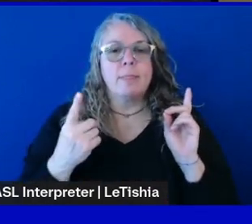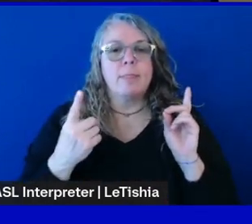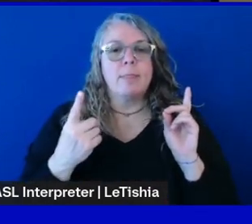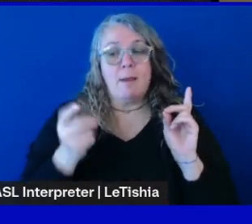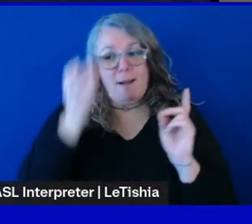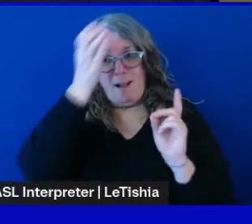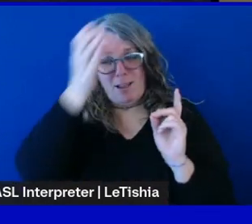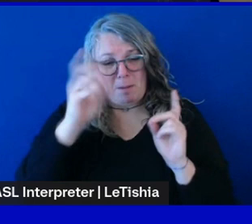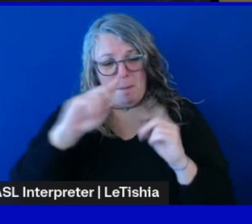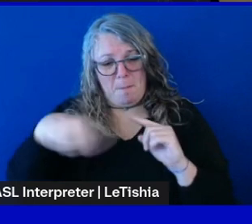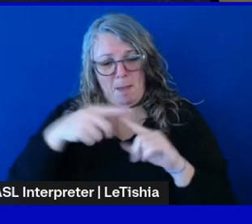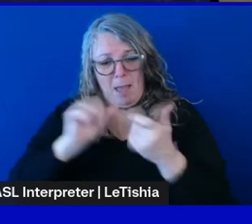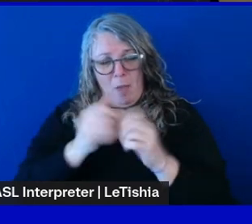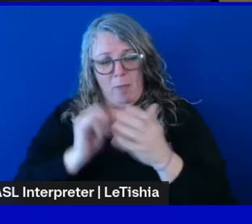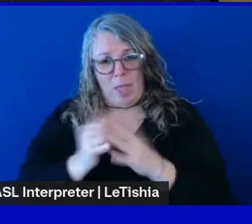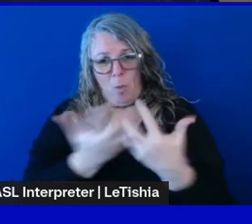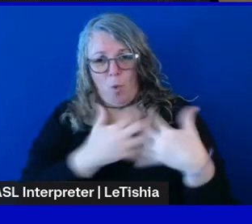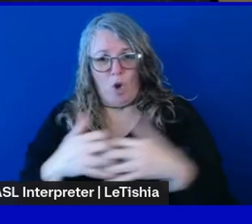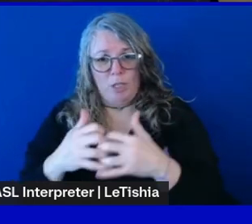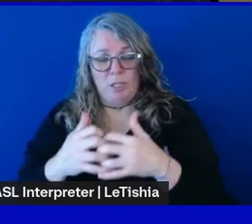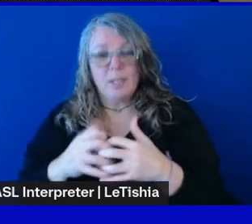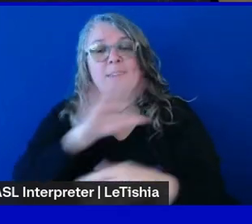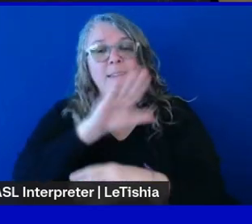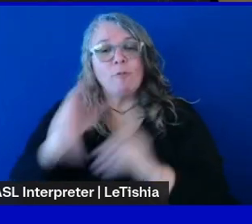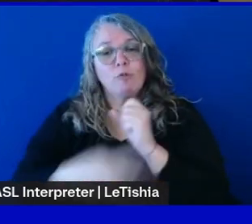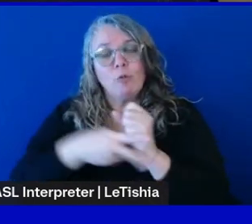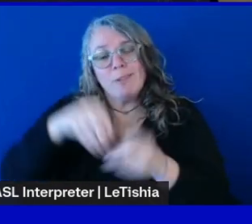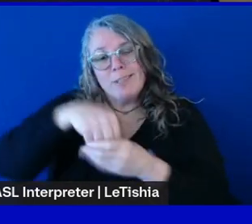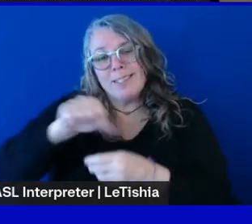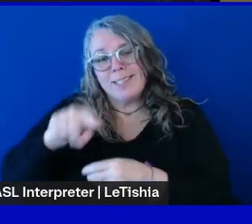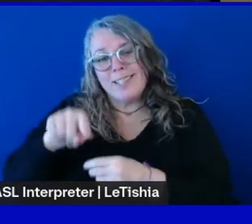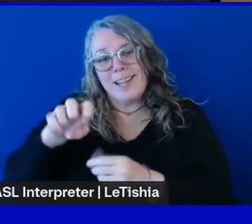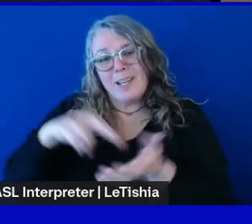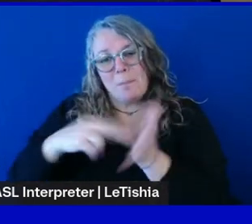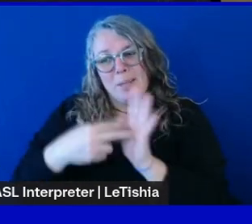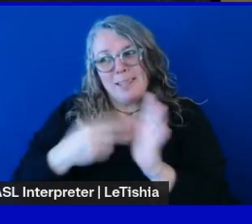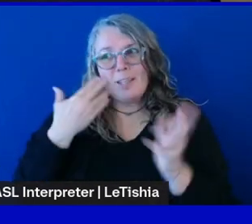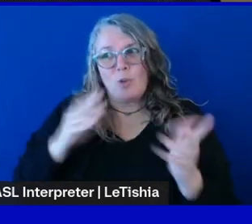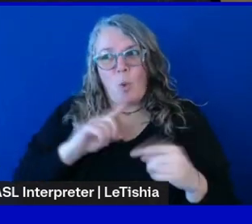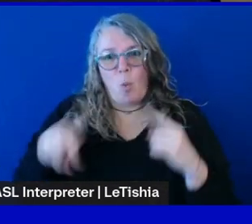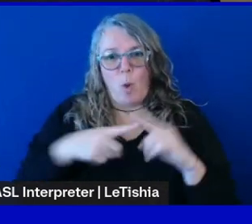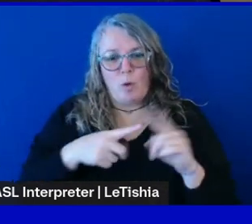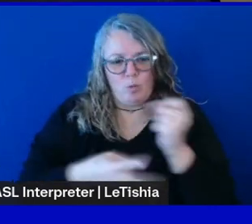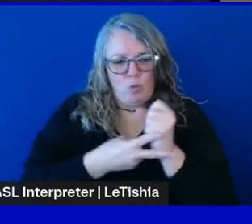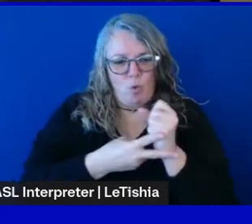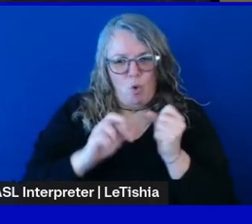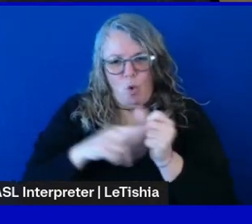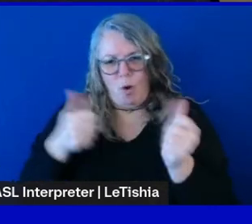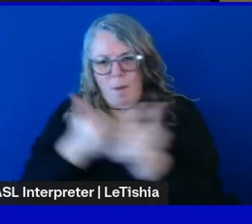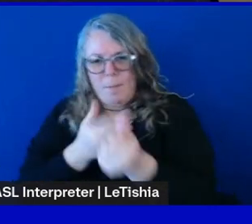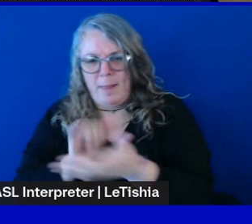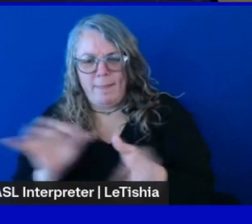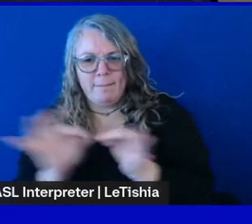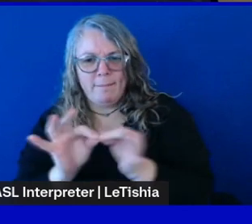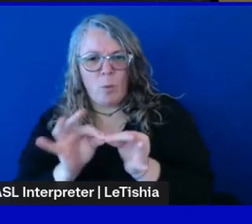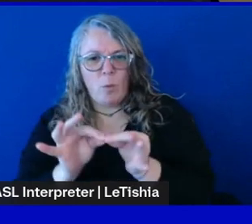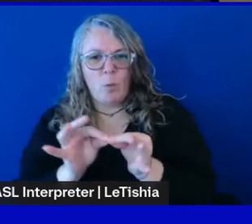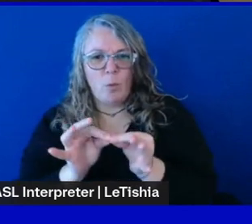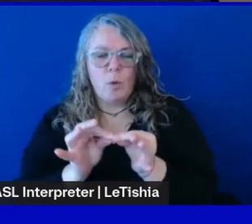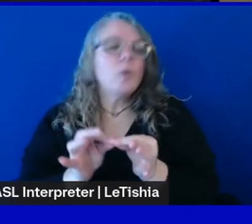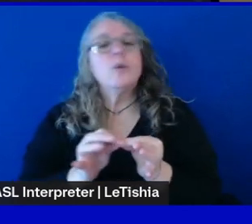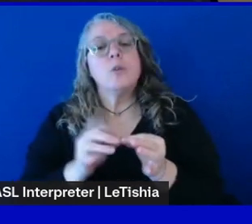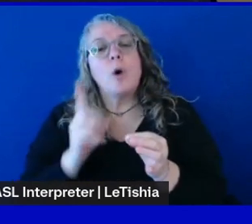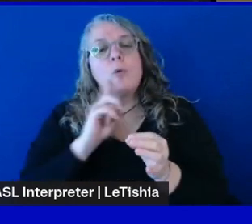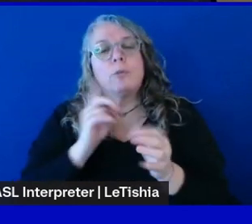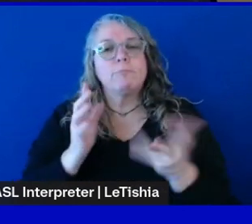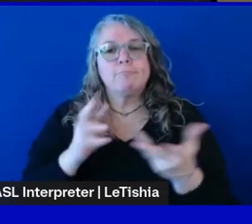works is because it's never stored in state, obviously it doesn't know when to store or update the value. So in order to